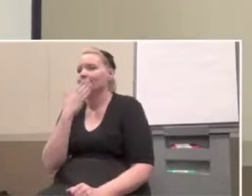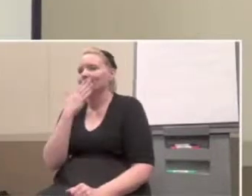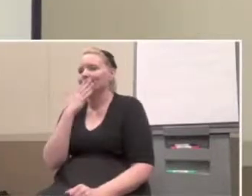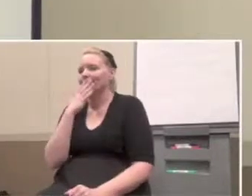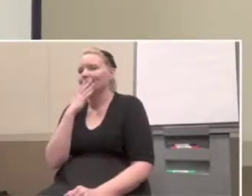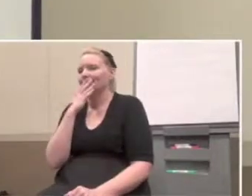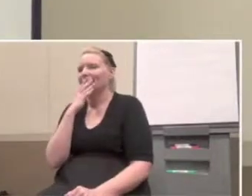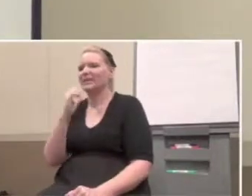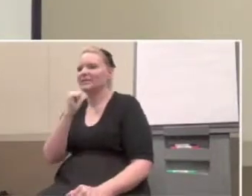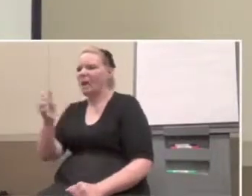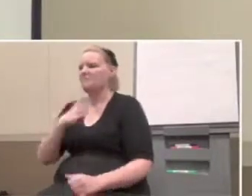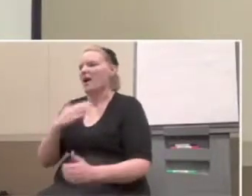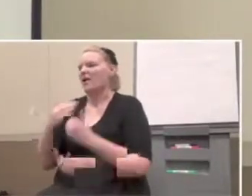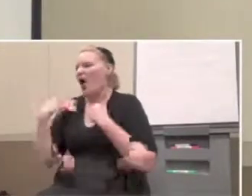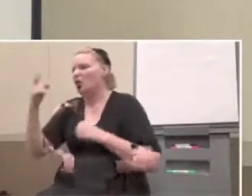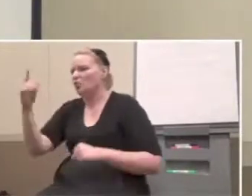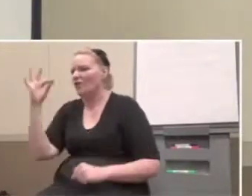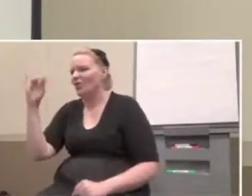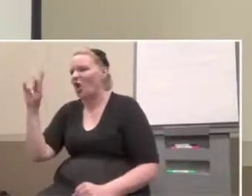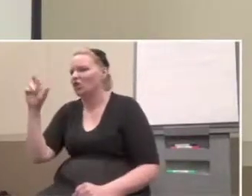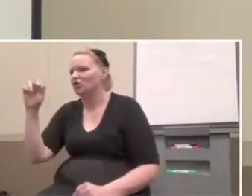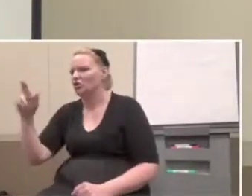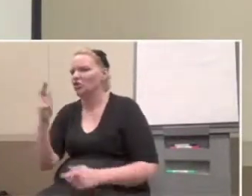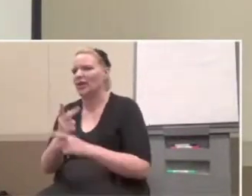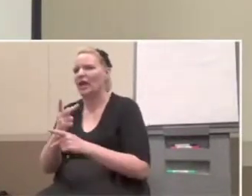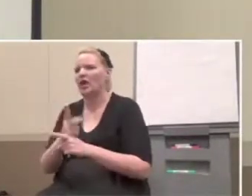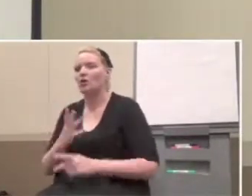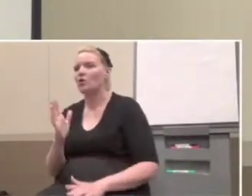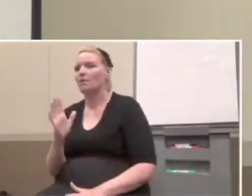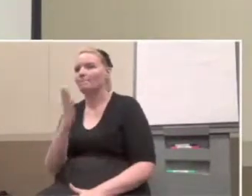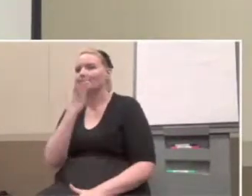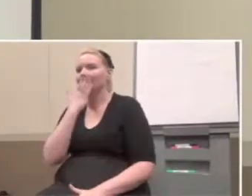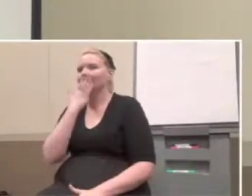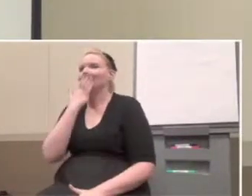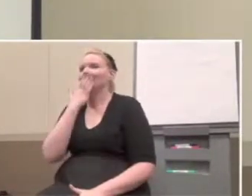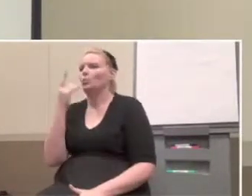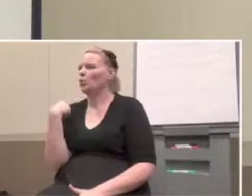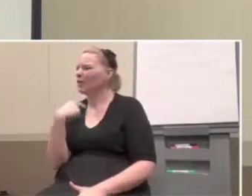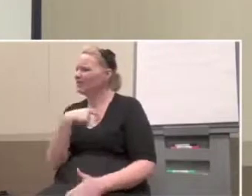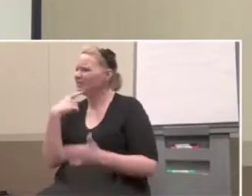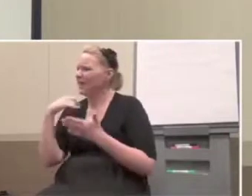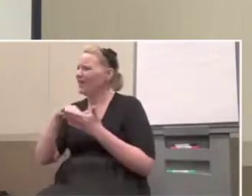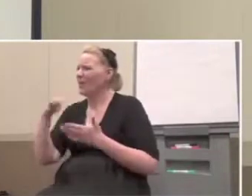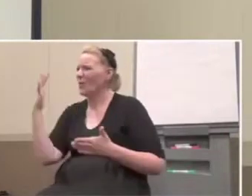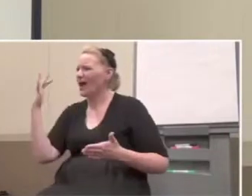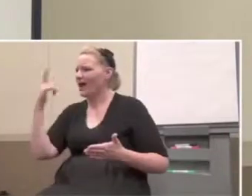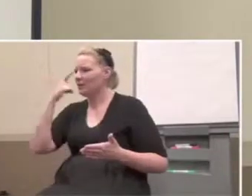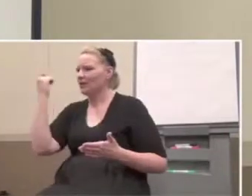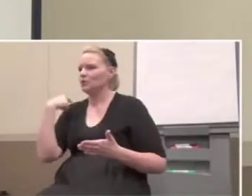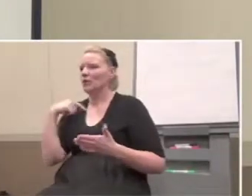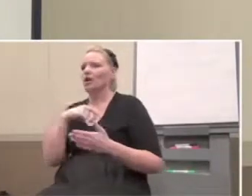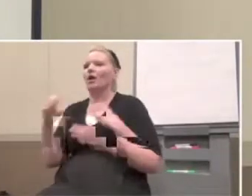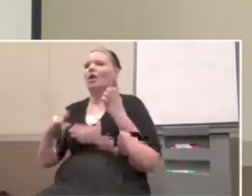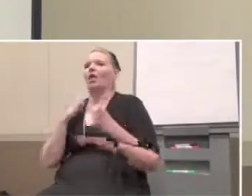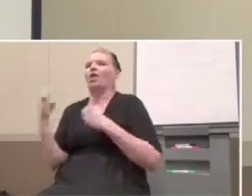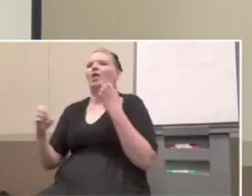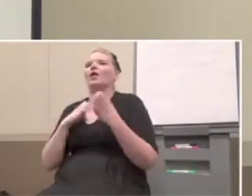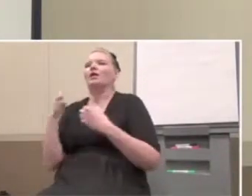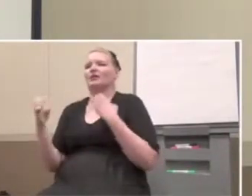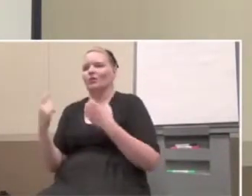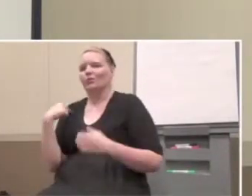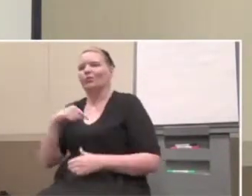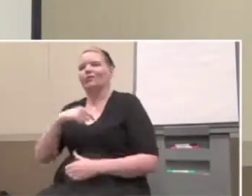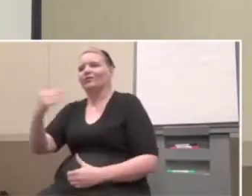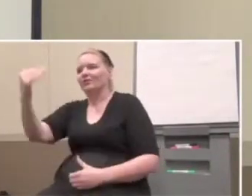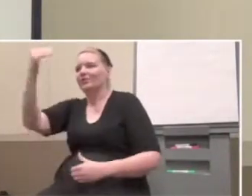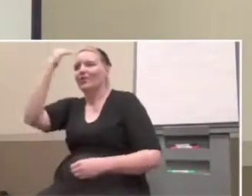you're in foster care. We say these hurtful things because we're caught up in the emotion. And quite frankly, we know if we say it,